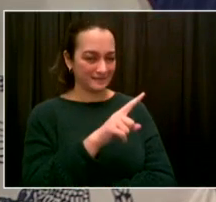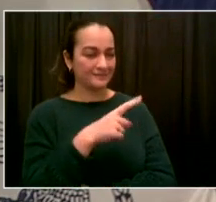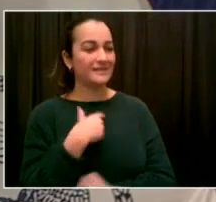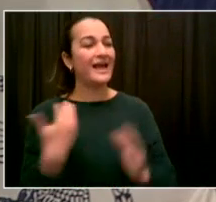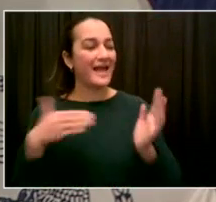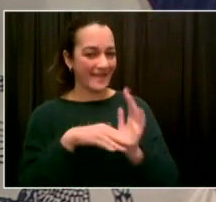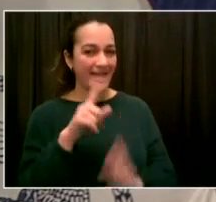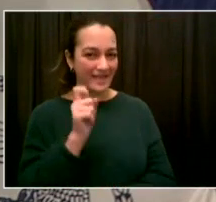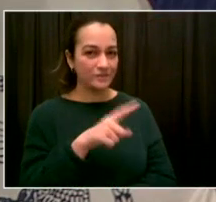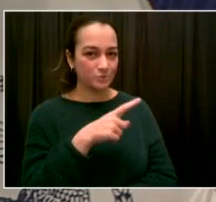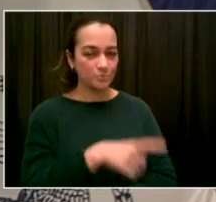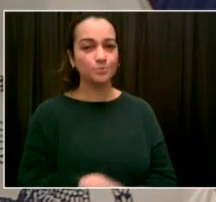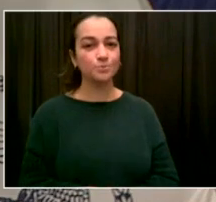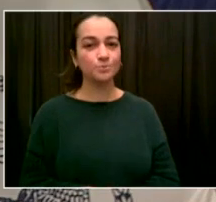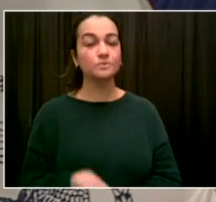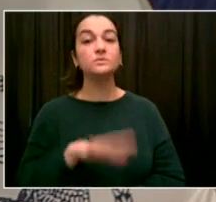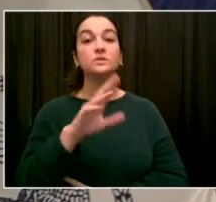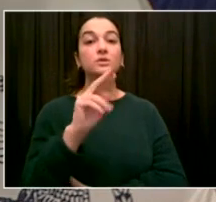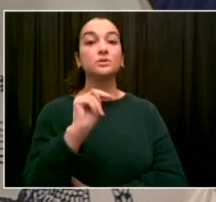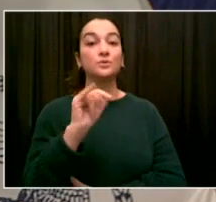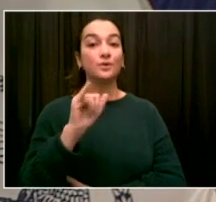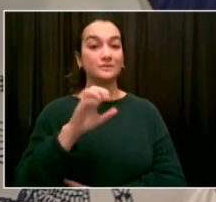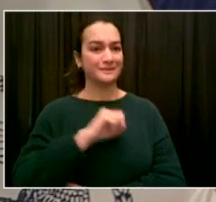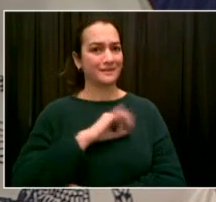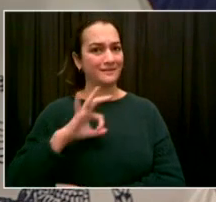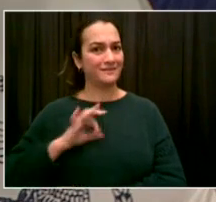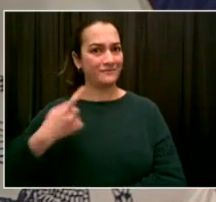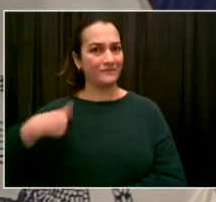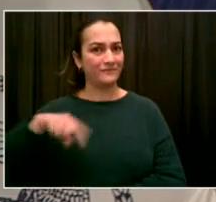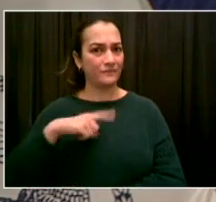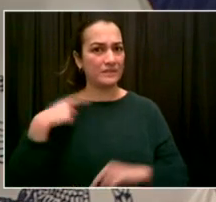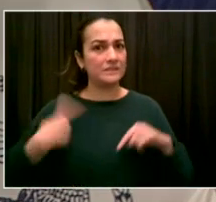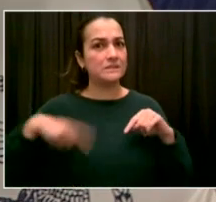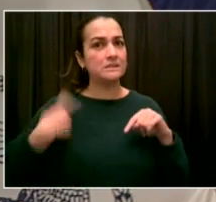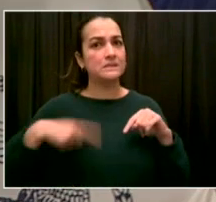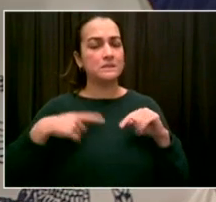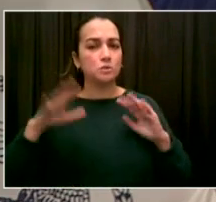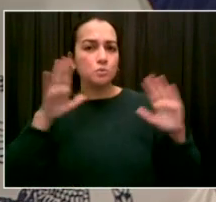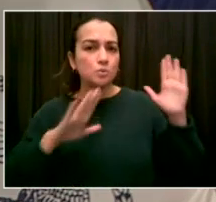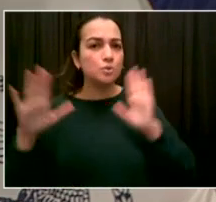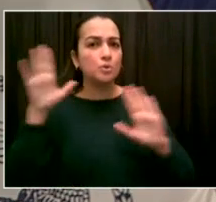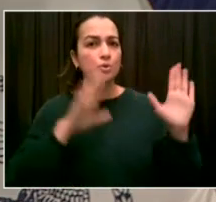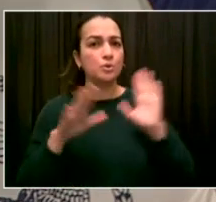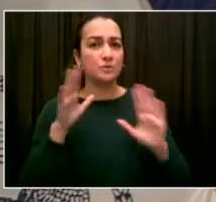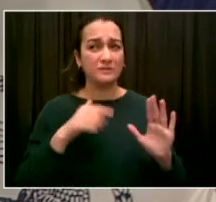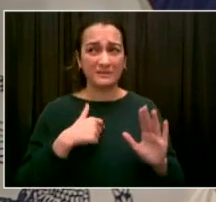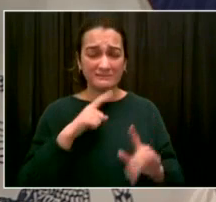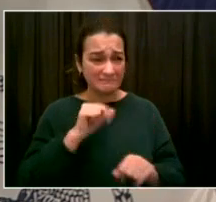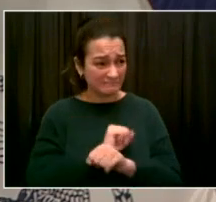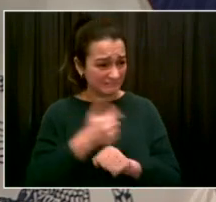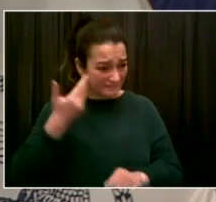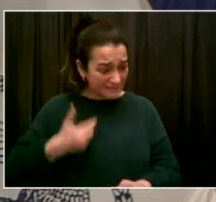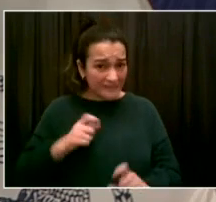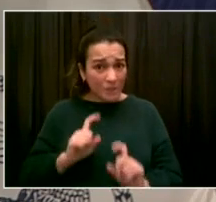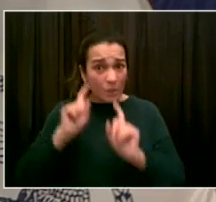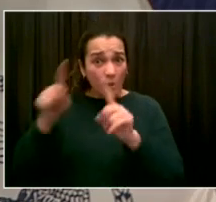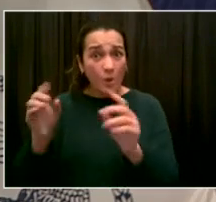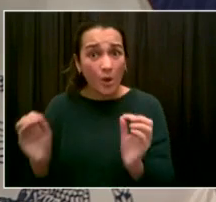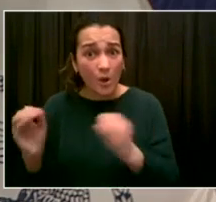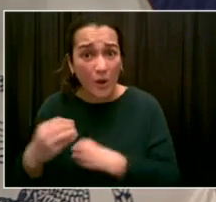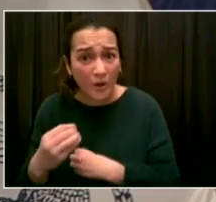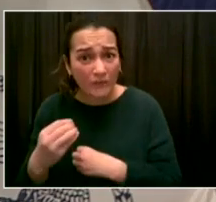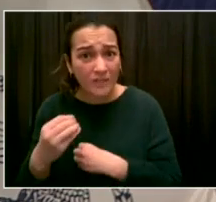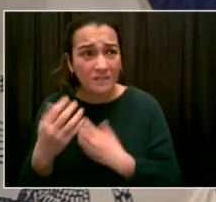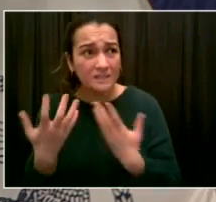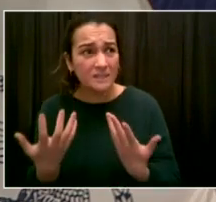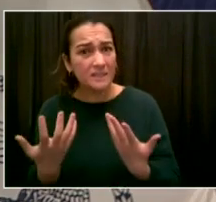lack of flexibility in the city's lack of a telework program or whatever telework policy. Very, in their words, and